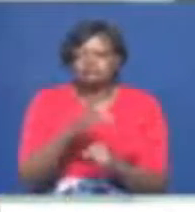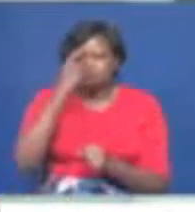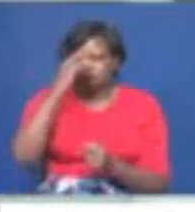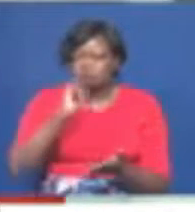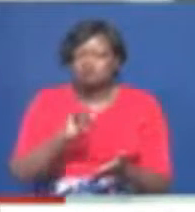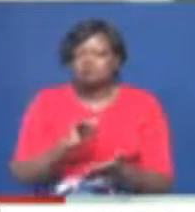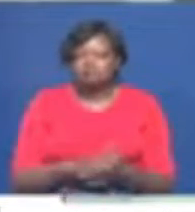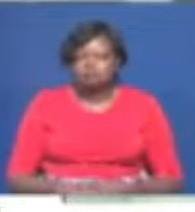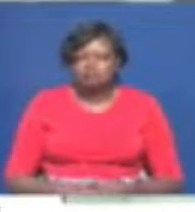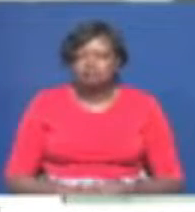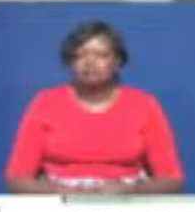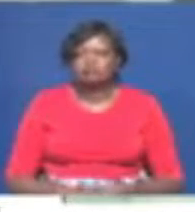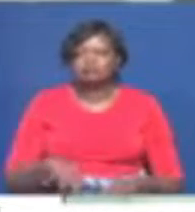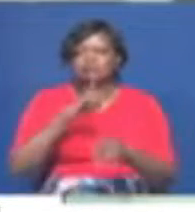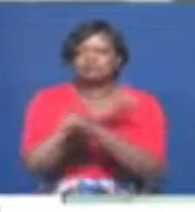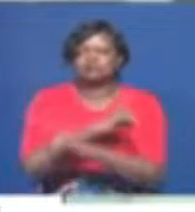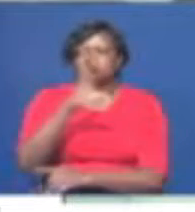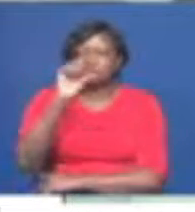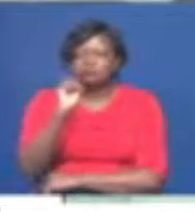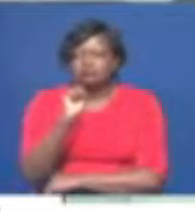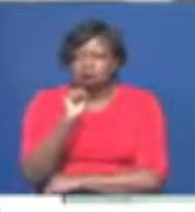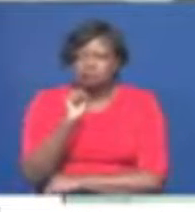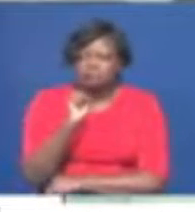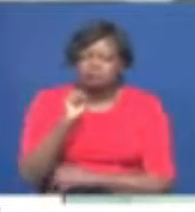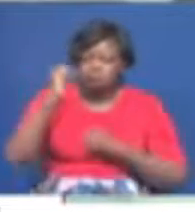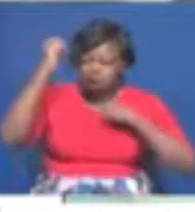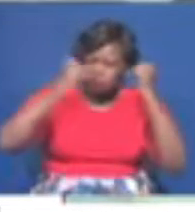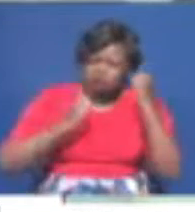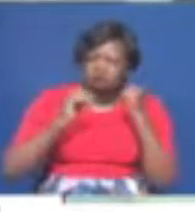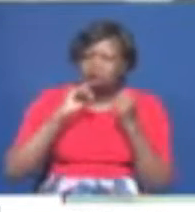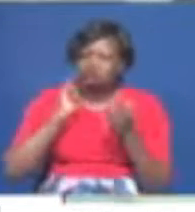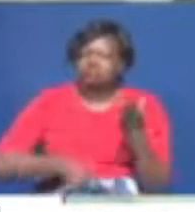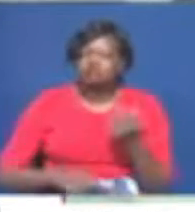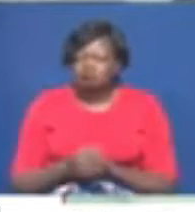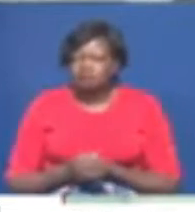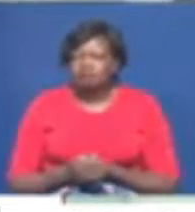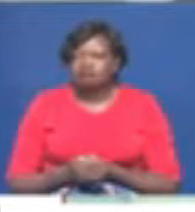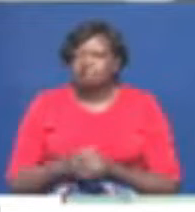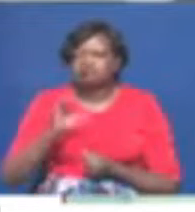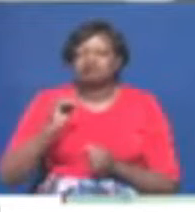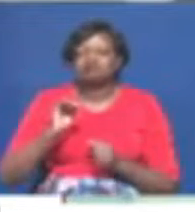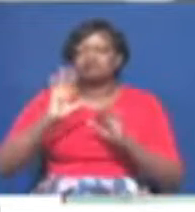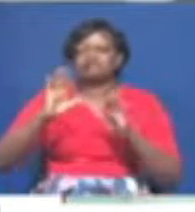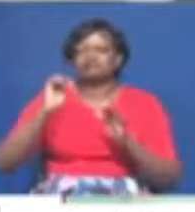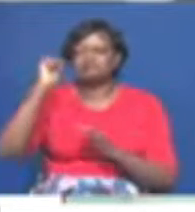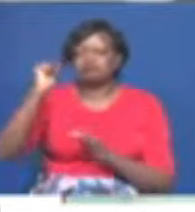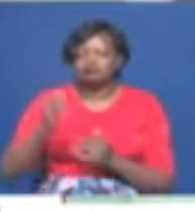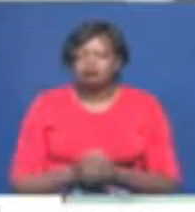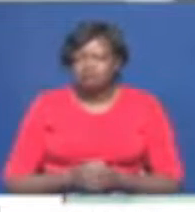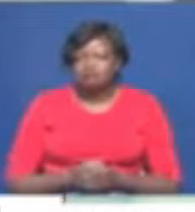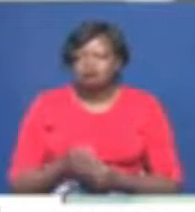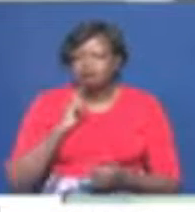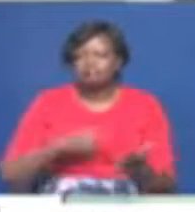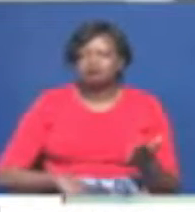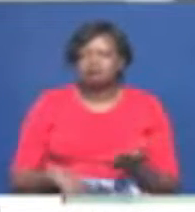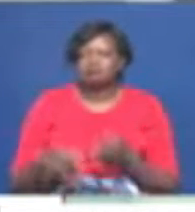Defense Cabinet Secretary Eugene Wamalwa has downplayed calls for Cabinet Secretaries to keep off politics. According to the CS, the